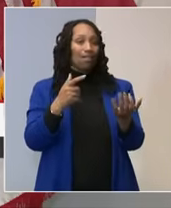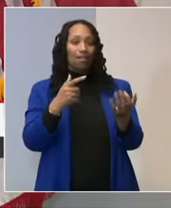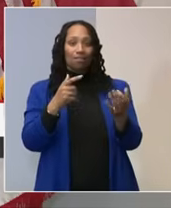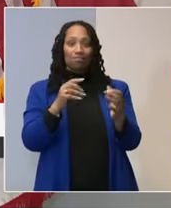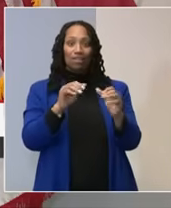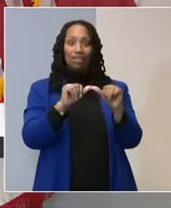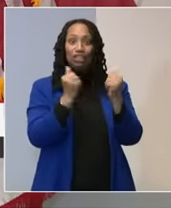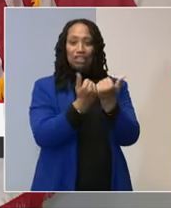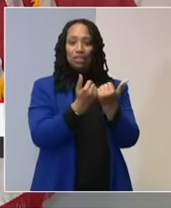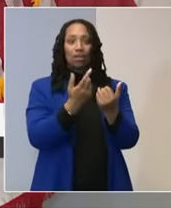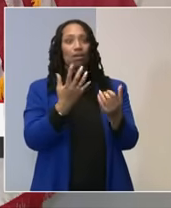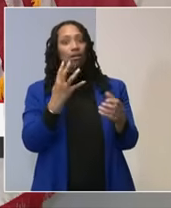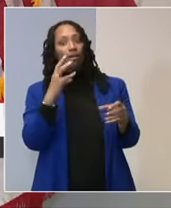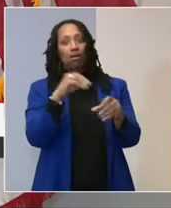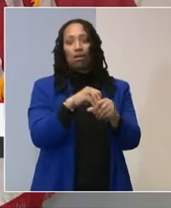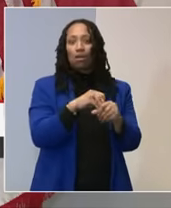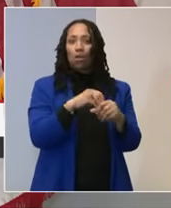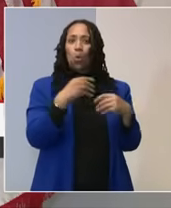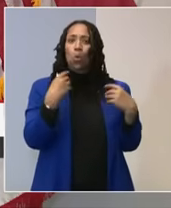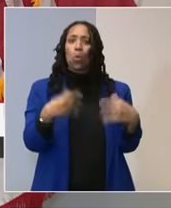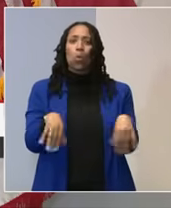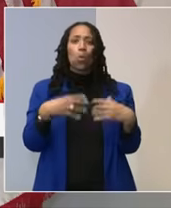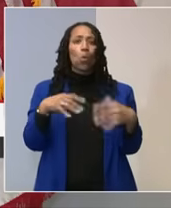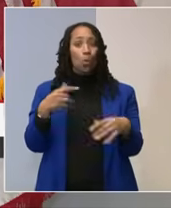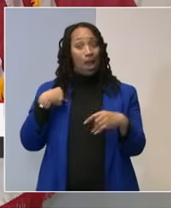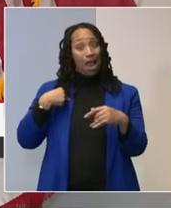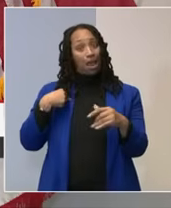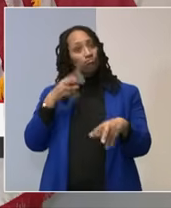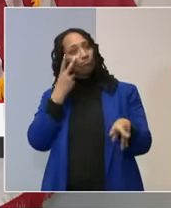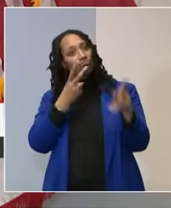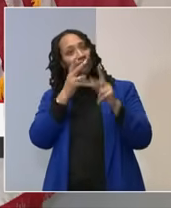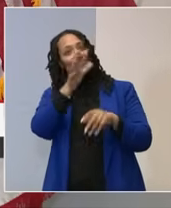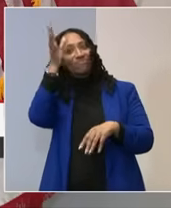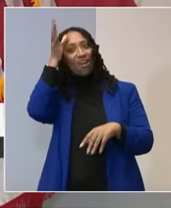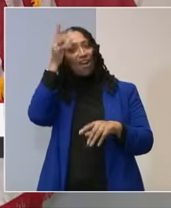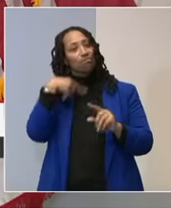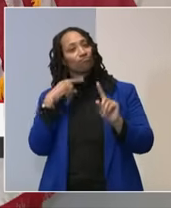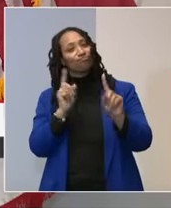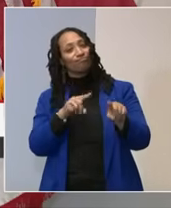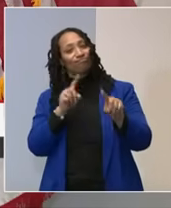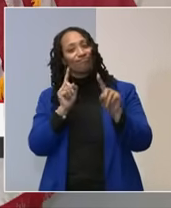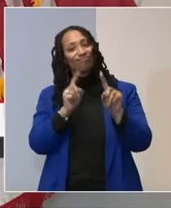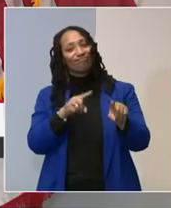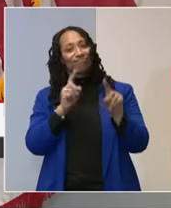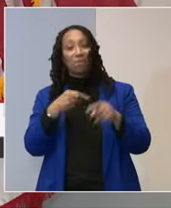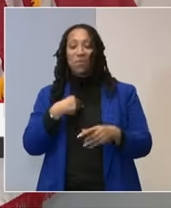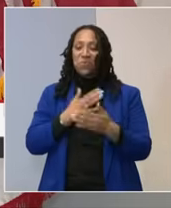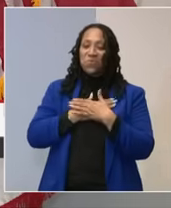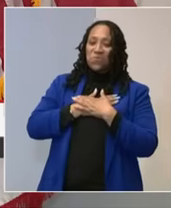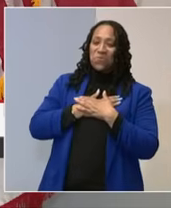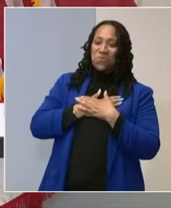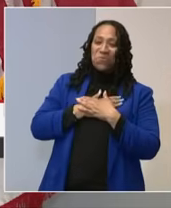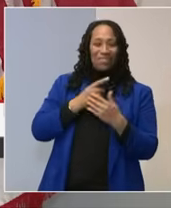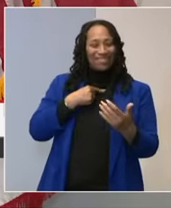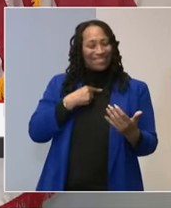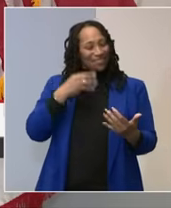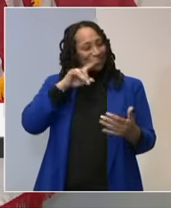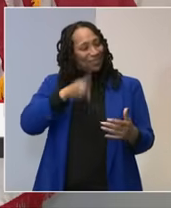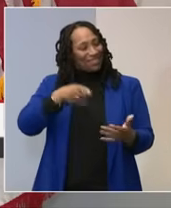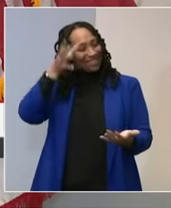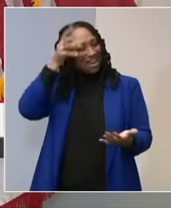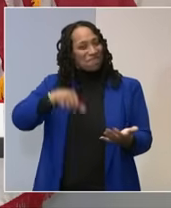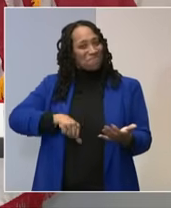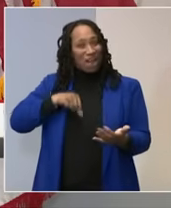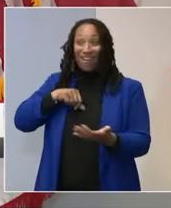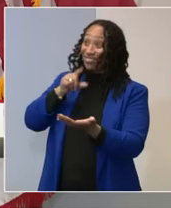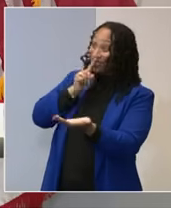father loved that I was mayor. He did. He loved it. He loved it more than anything. Facts. He loved it. And I